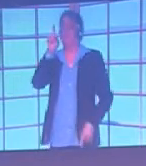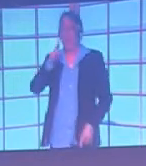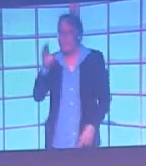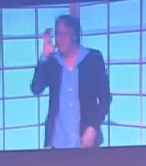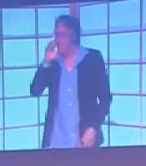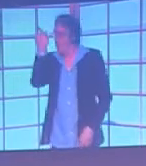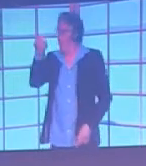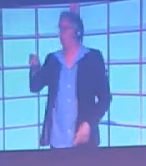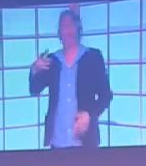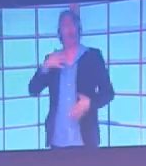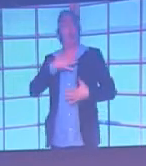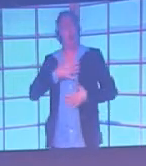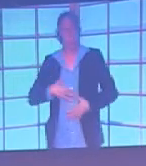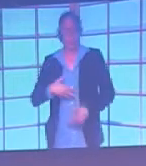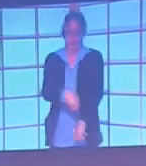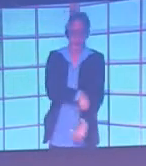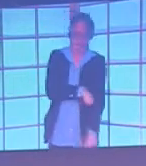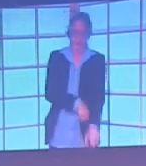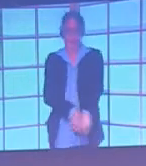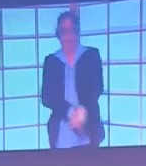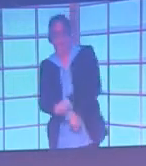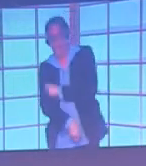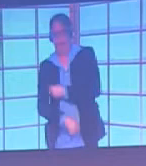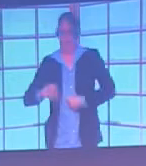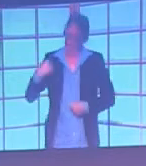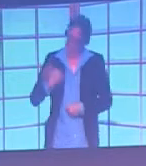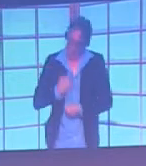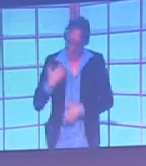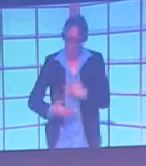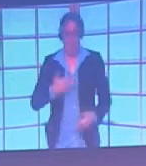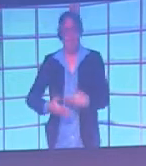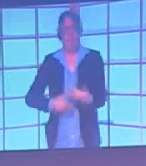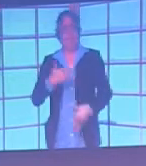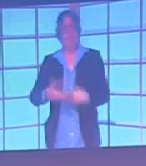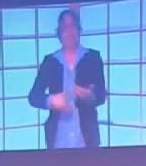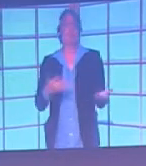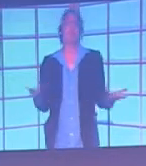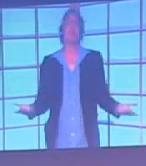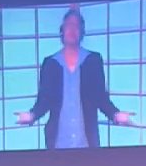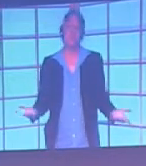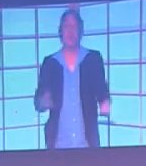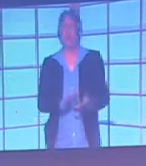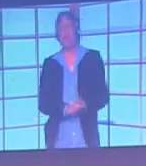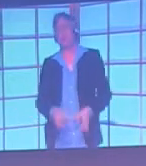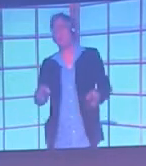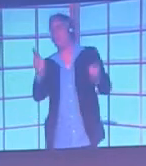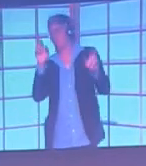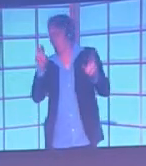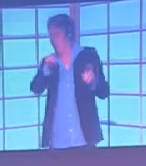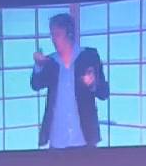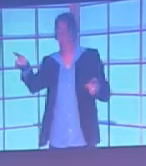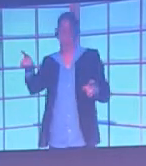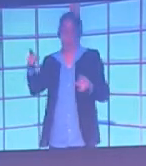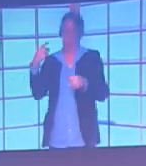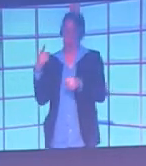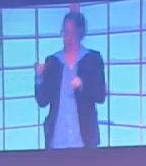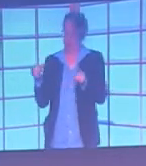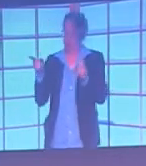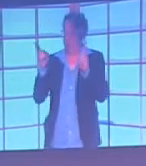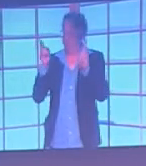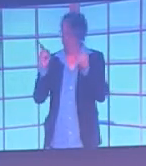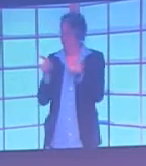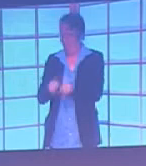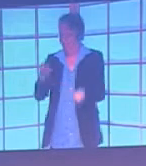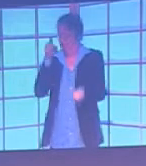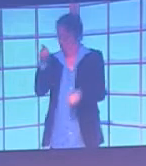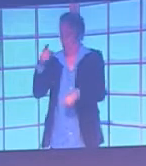René and other colleagues are very determined to see this happen. Keep the faith. keep speaking and asking for those